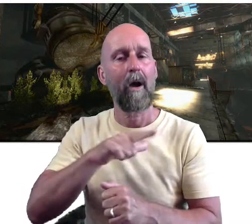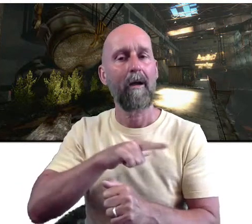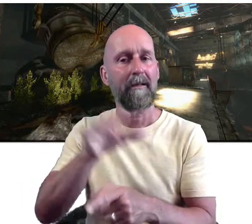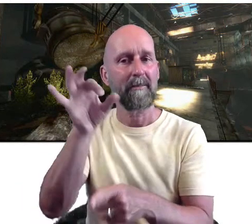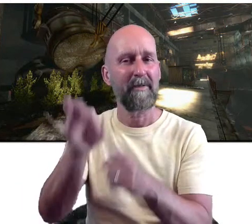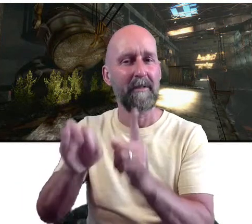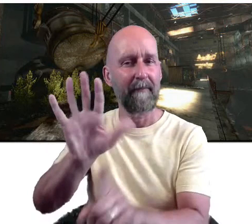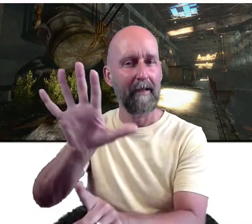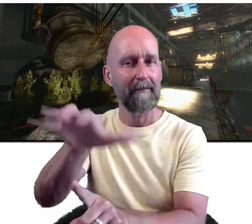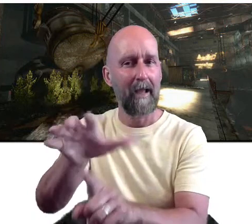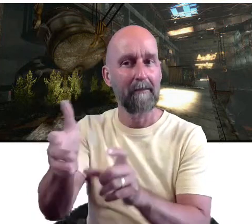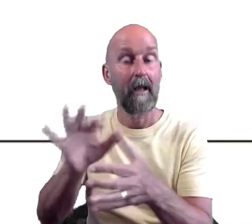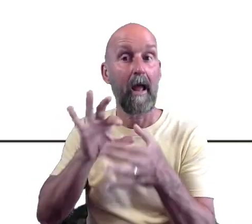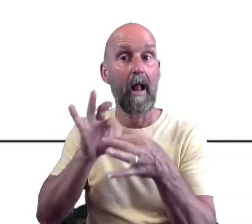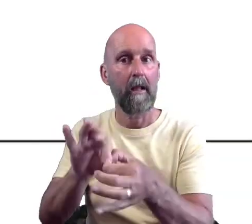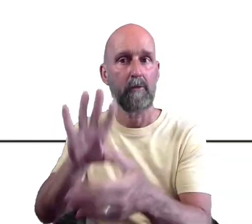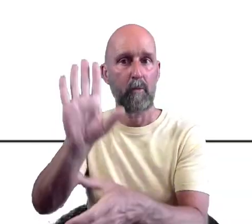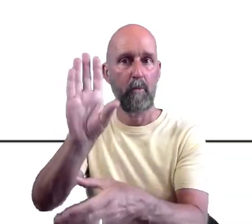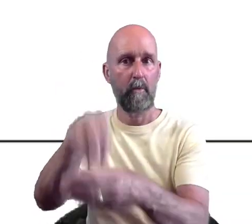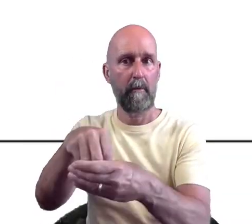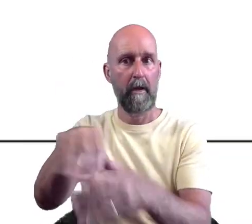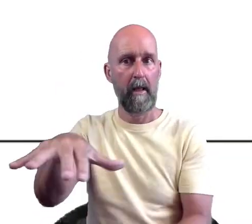with place.